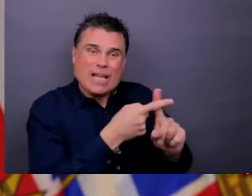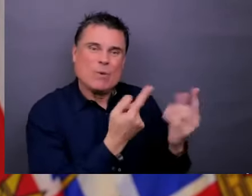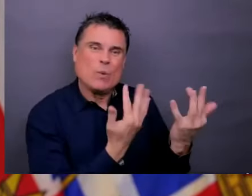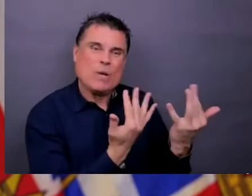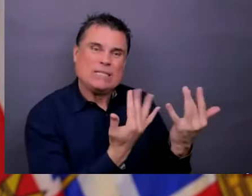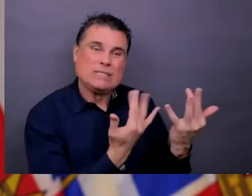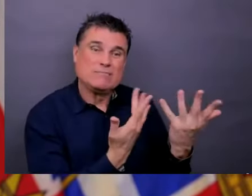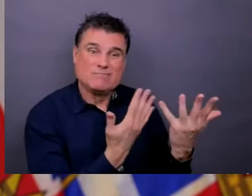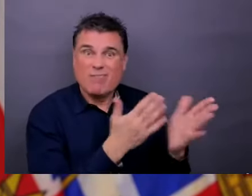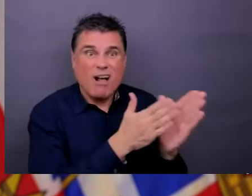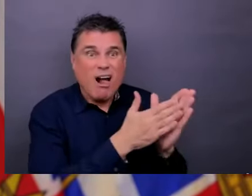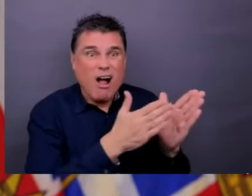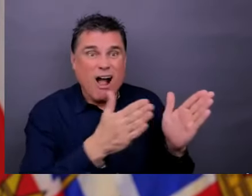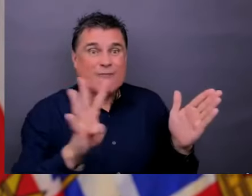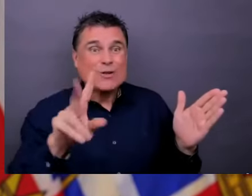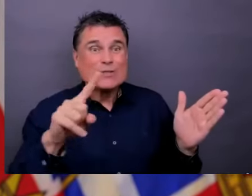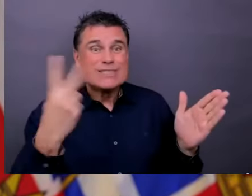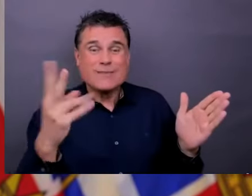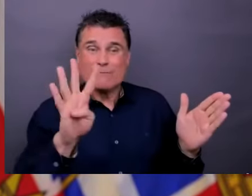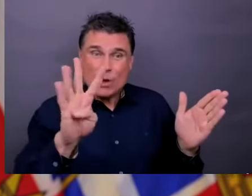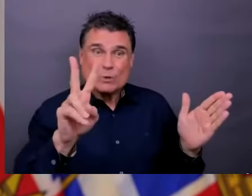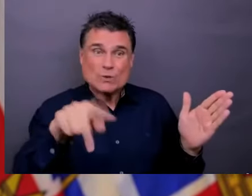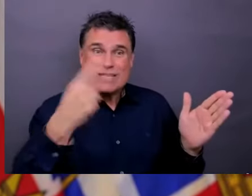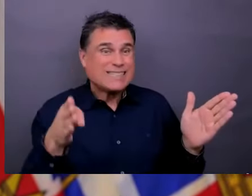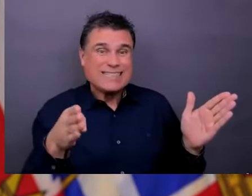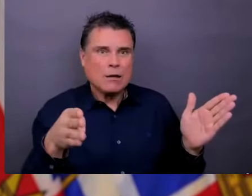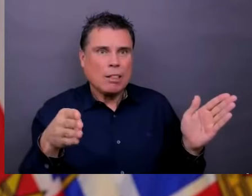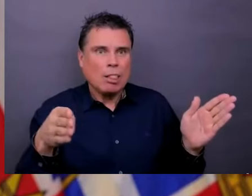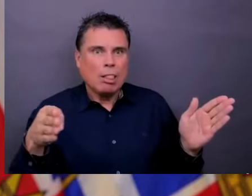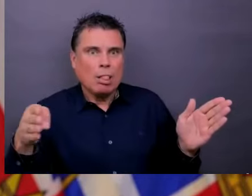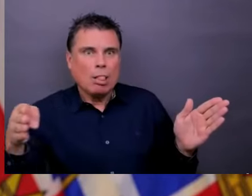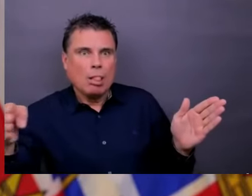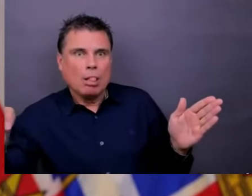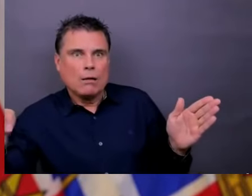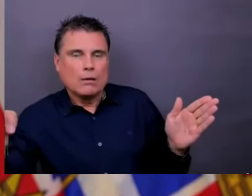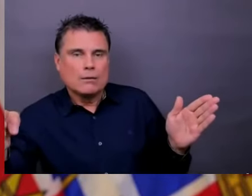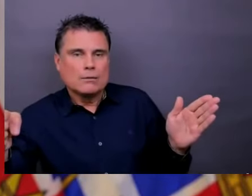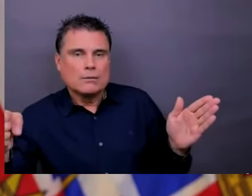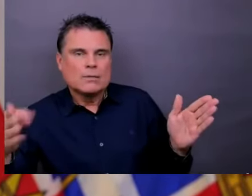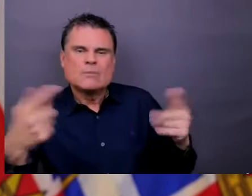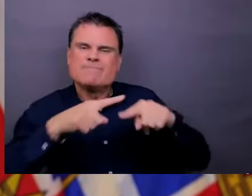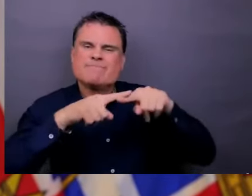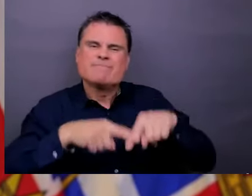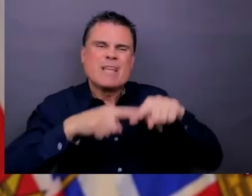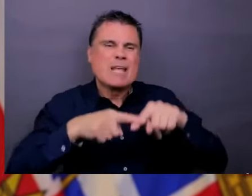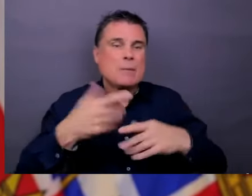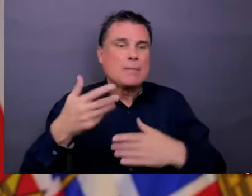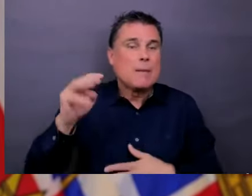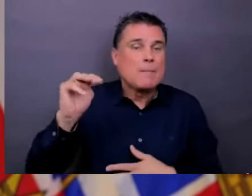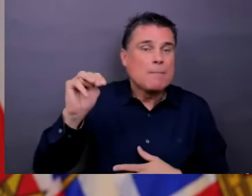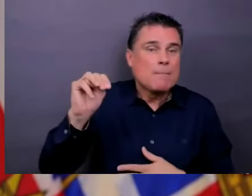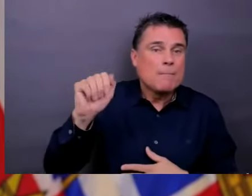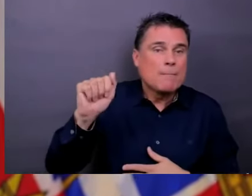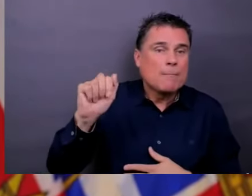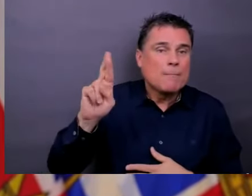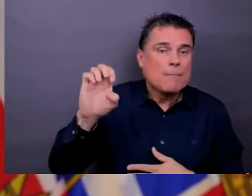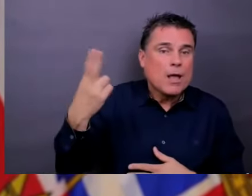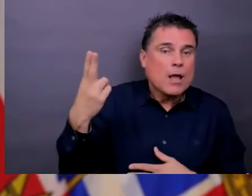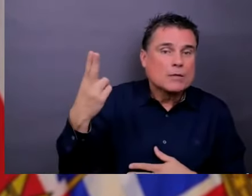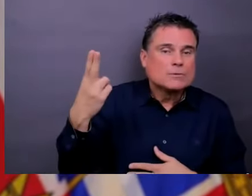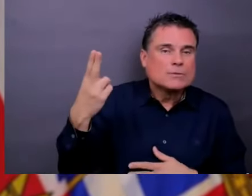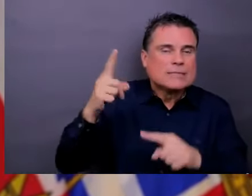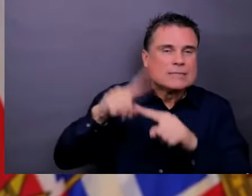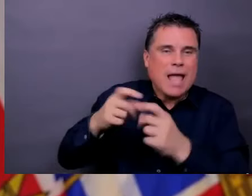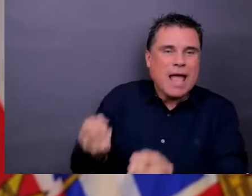much depends, of course, on how much Moderna comes in later in March, and we don't have that confirmed yet. So it is a